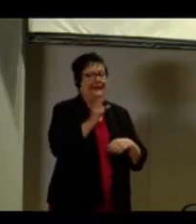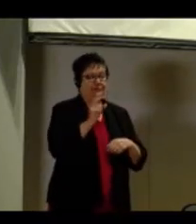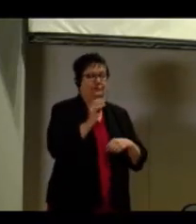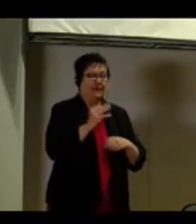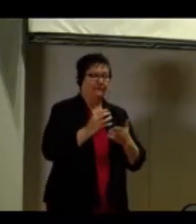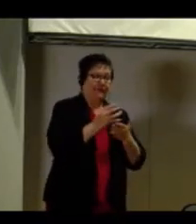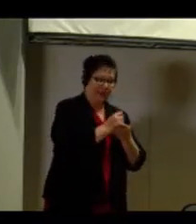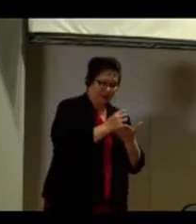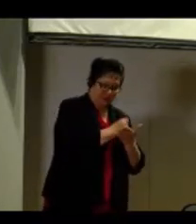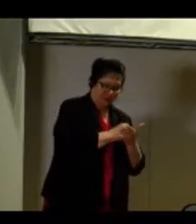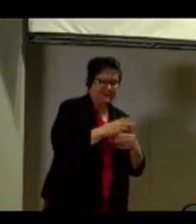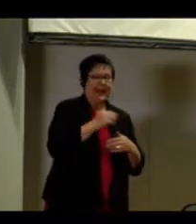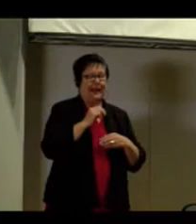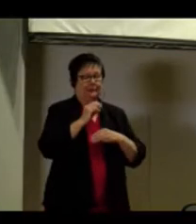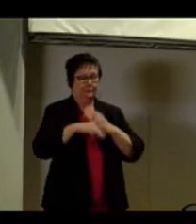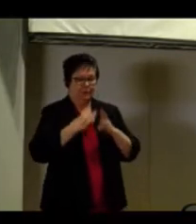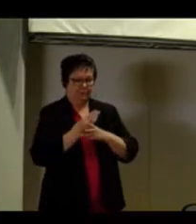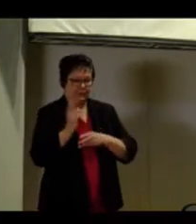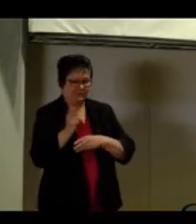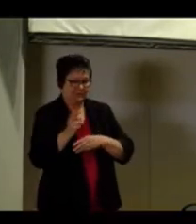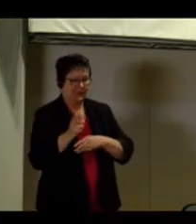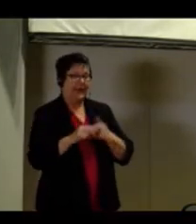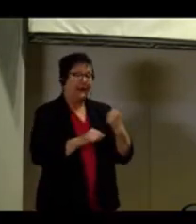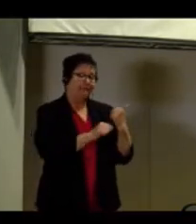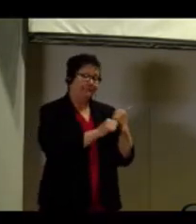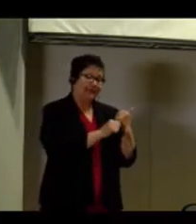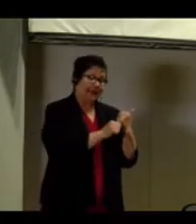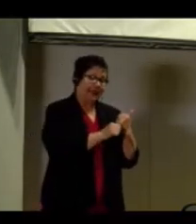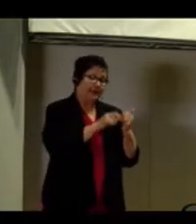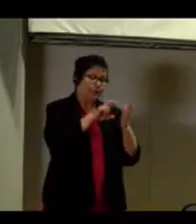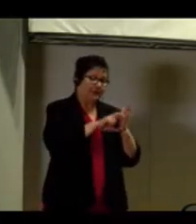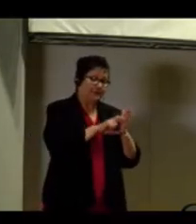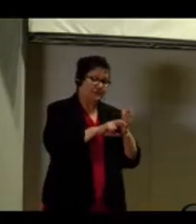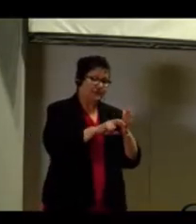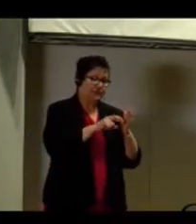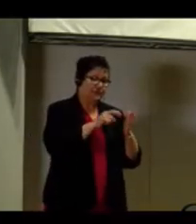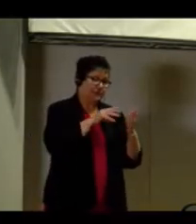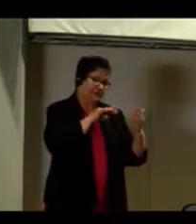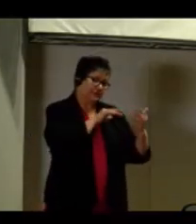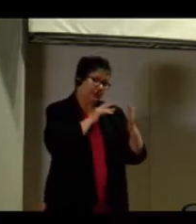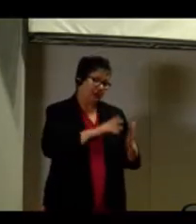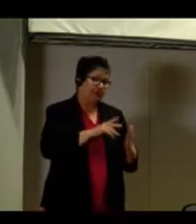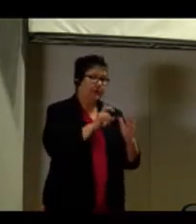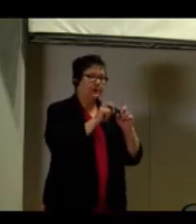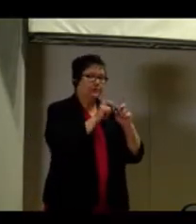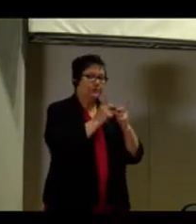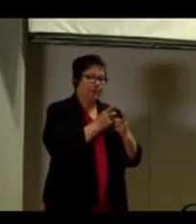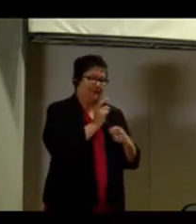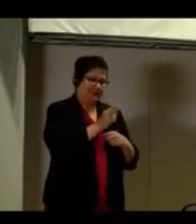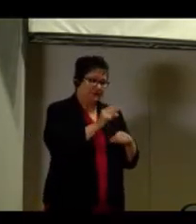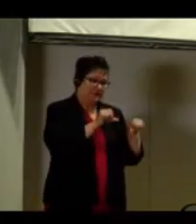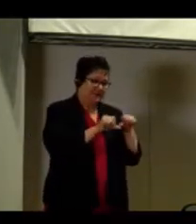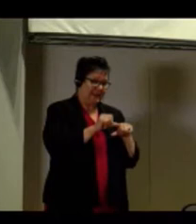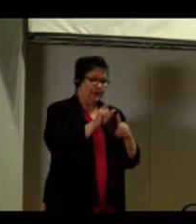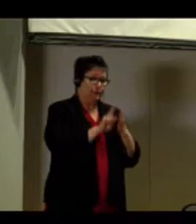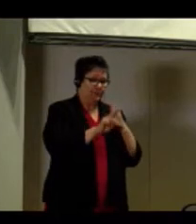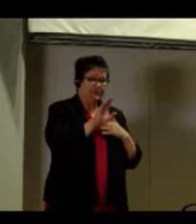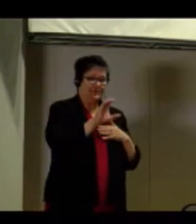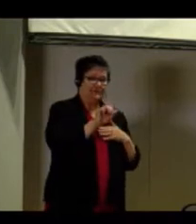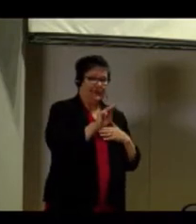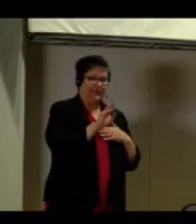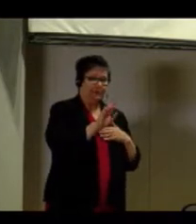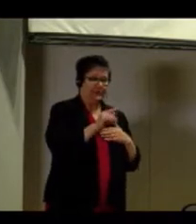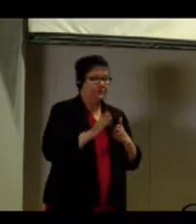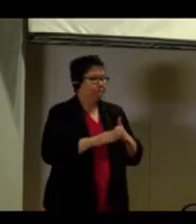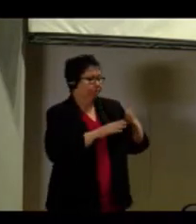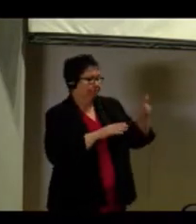history. She's also an affiliated research scholar in the Department of History and Philosophy of Science at the University of Cambridge.